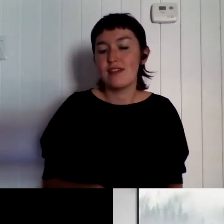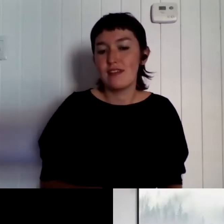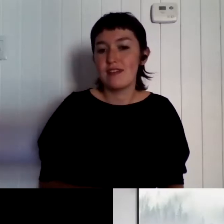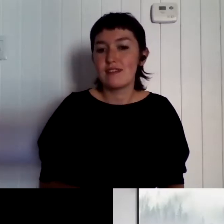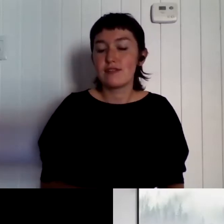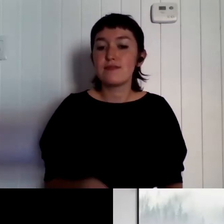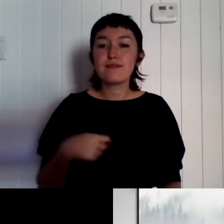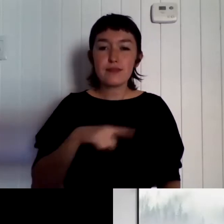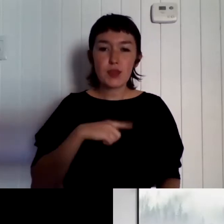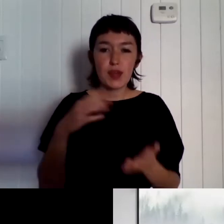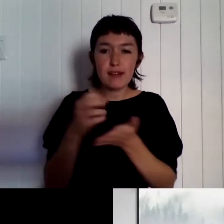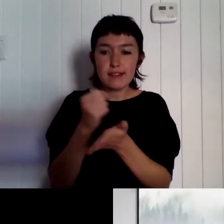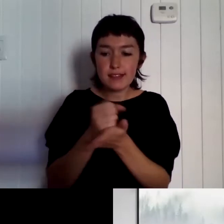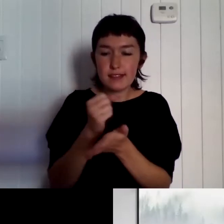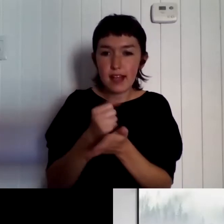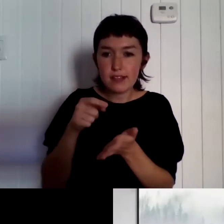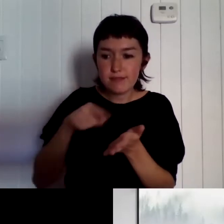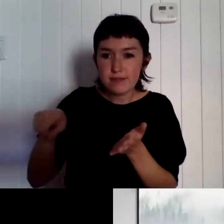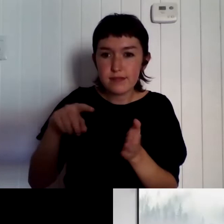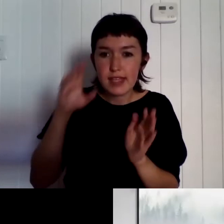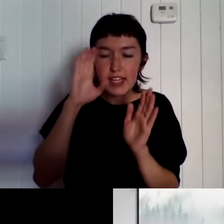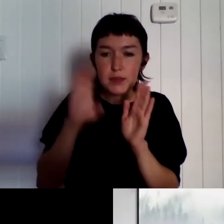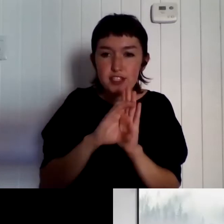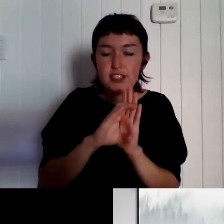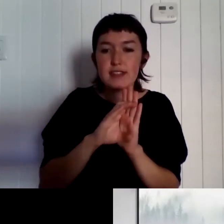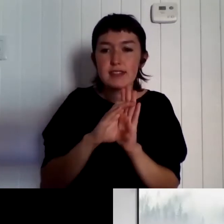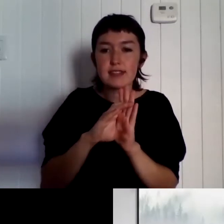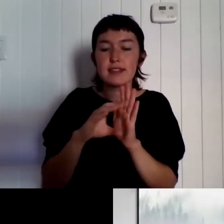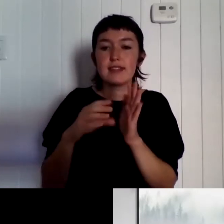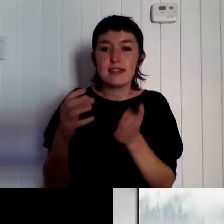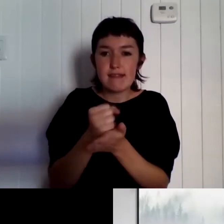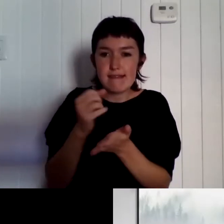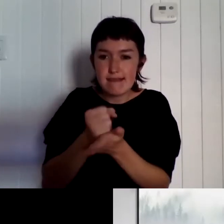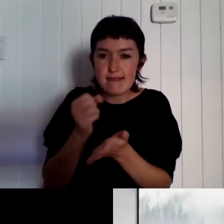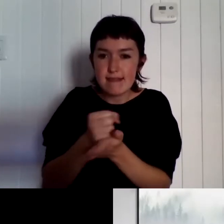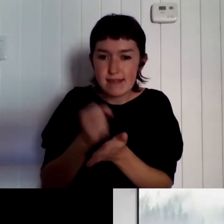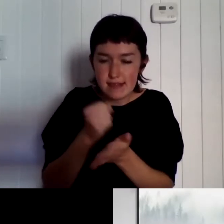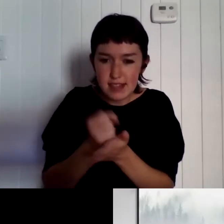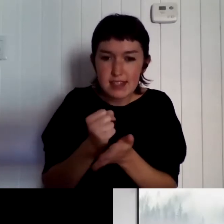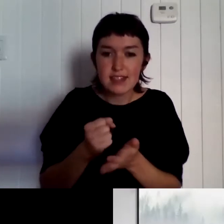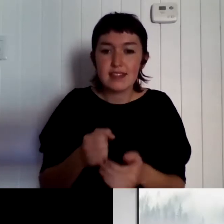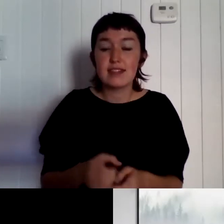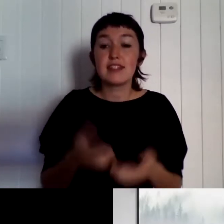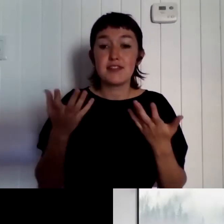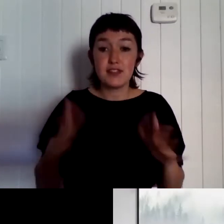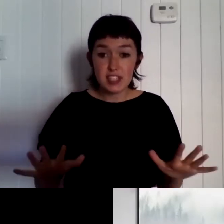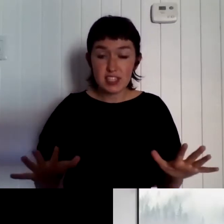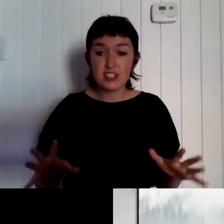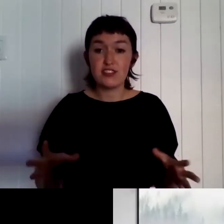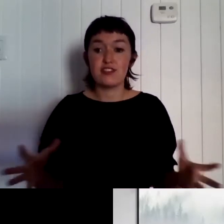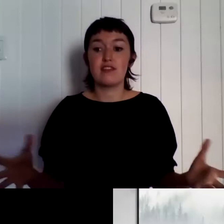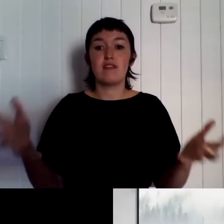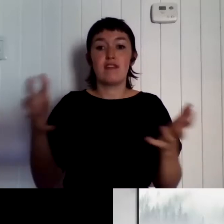images kind of one slice at a time, one plane through the brain at a time. And then we slap them all together to measure